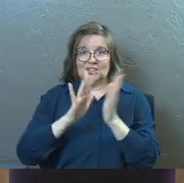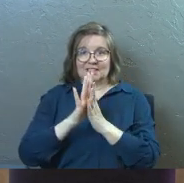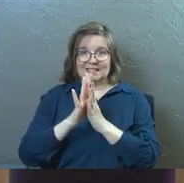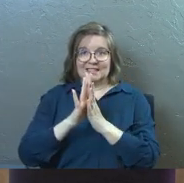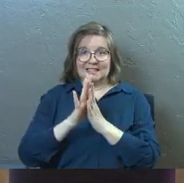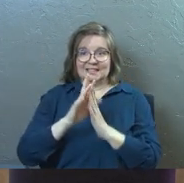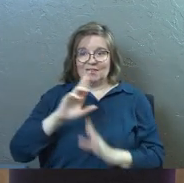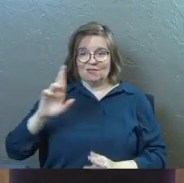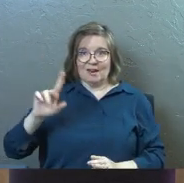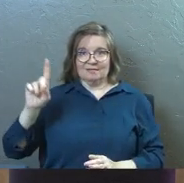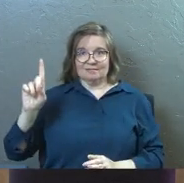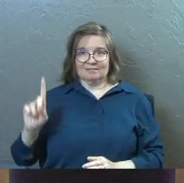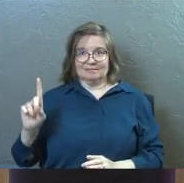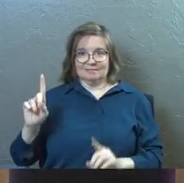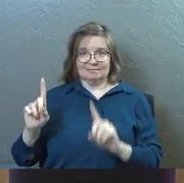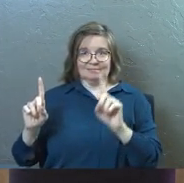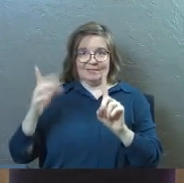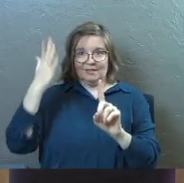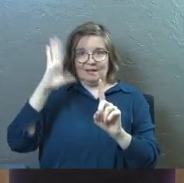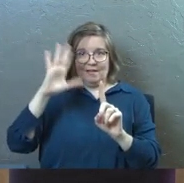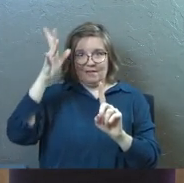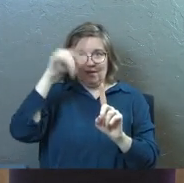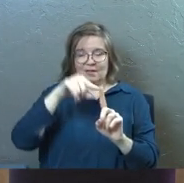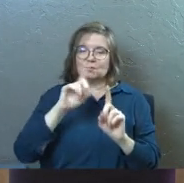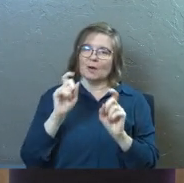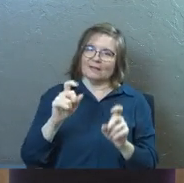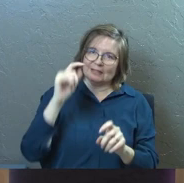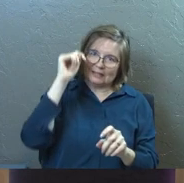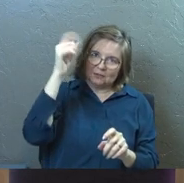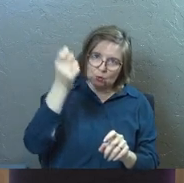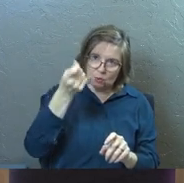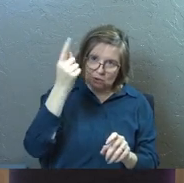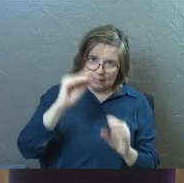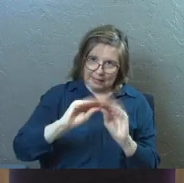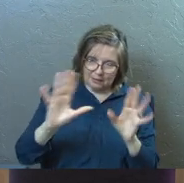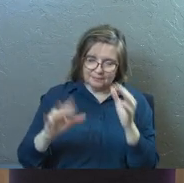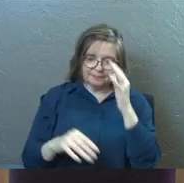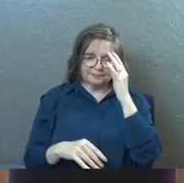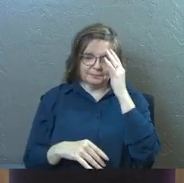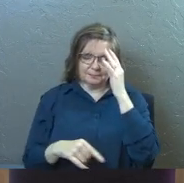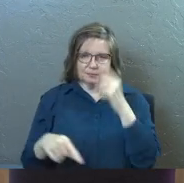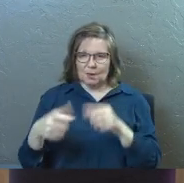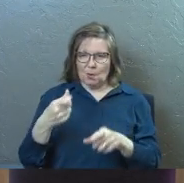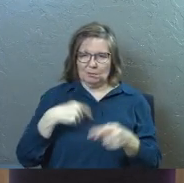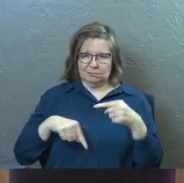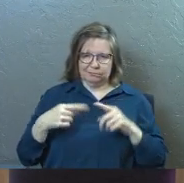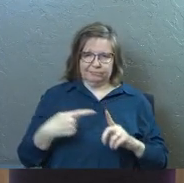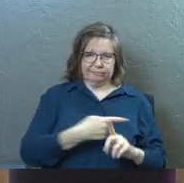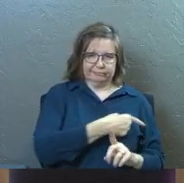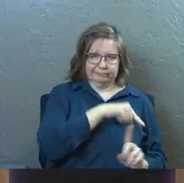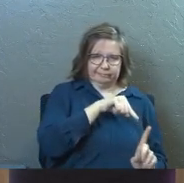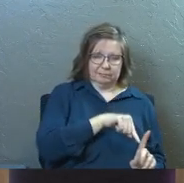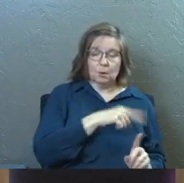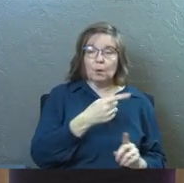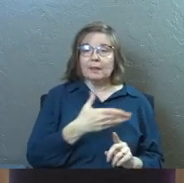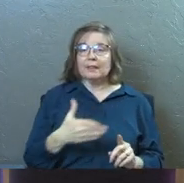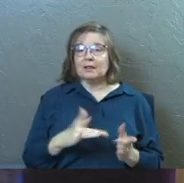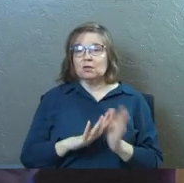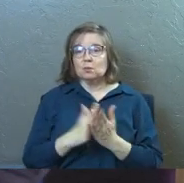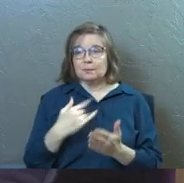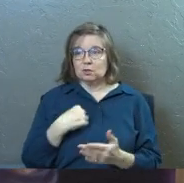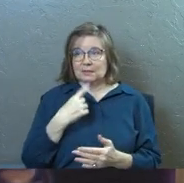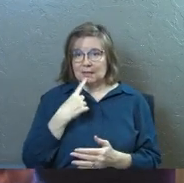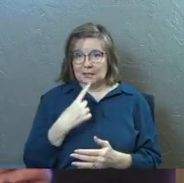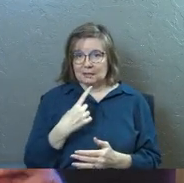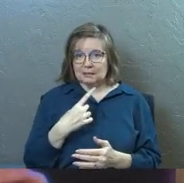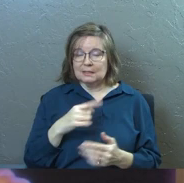is standing up. Okay, so I got to give you some theology here so you understand this. Okay, one of the things that scripture